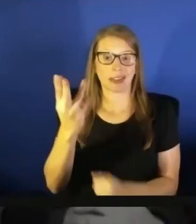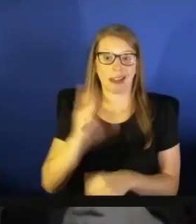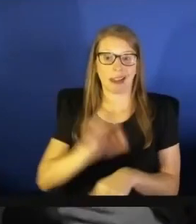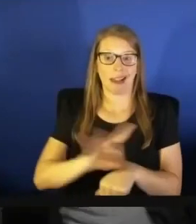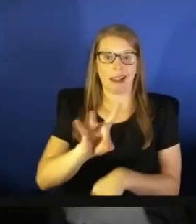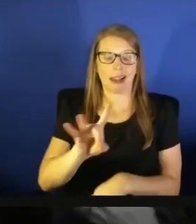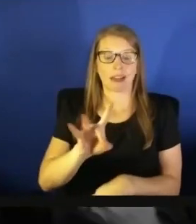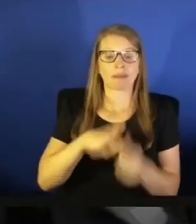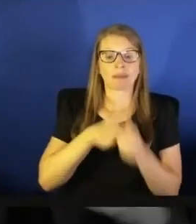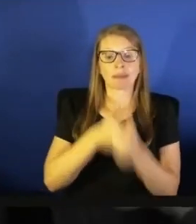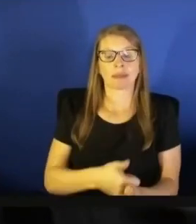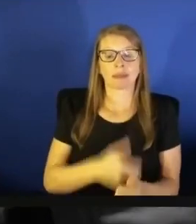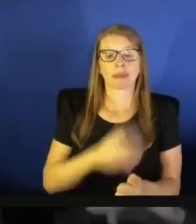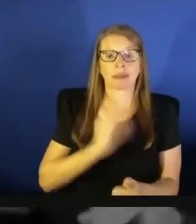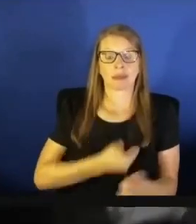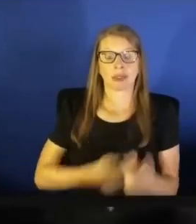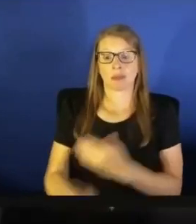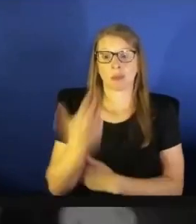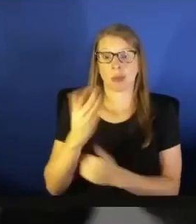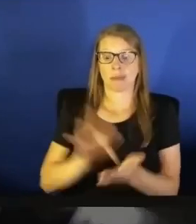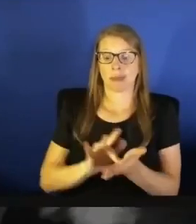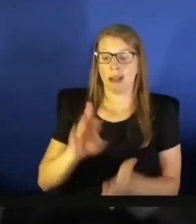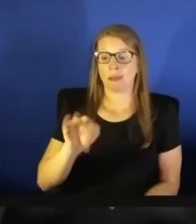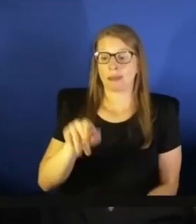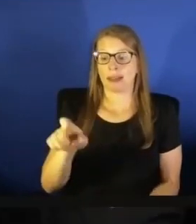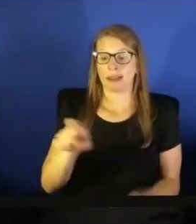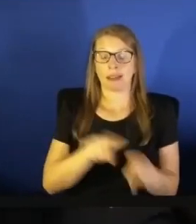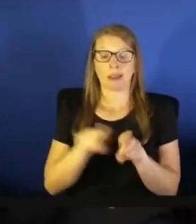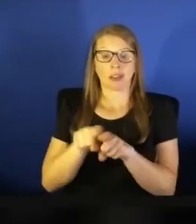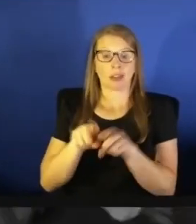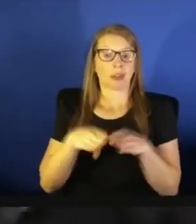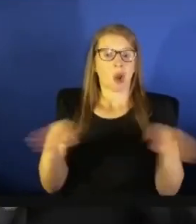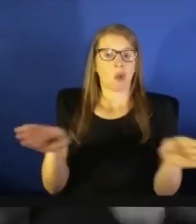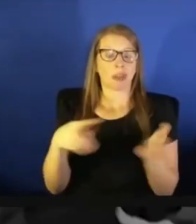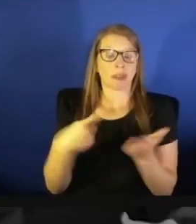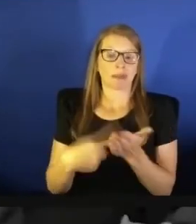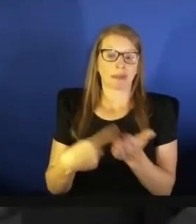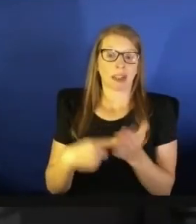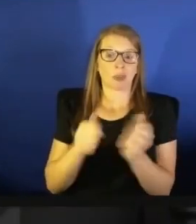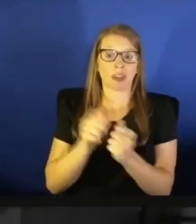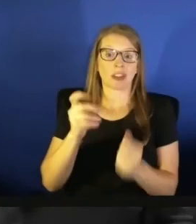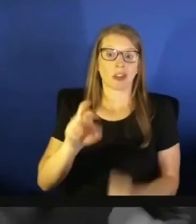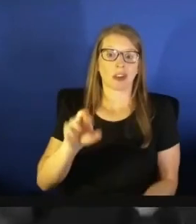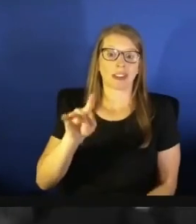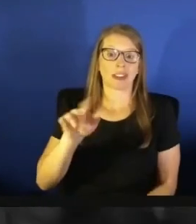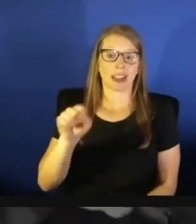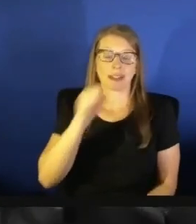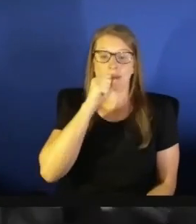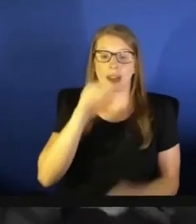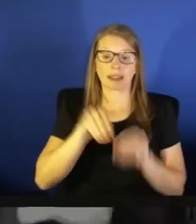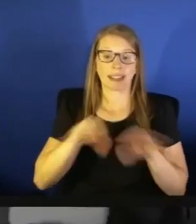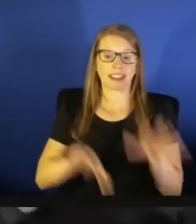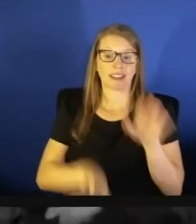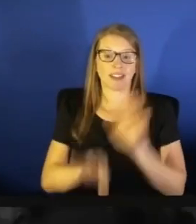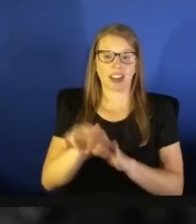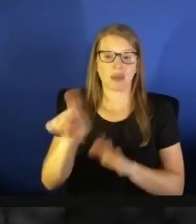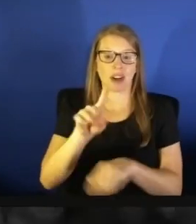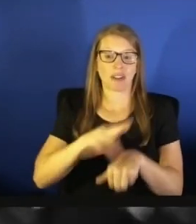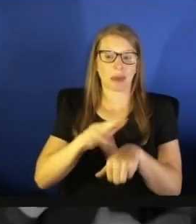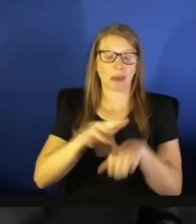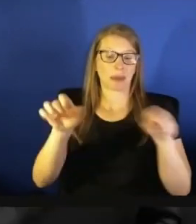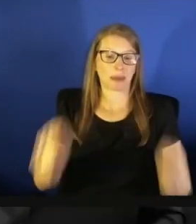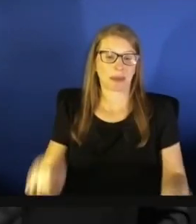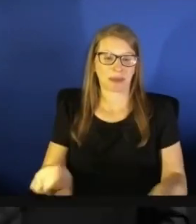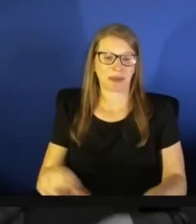Subscribe to our morning medical update and Open Mics with Dr. Stites podcasts. Now everywhere podcasts are available.